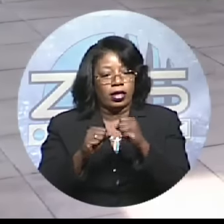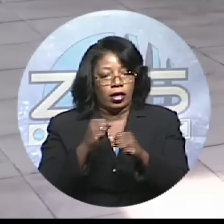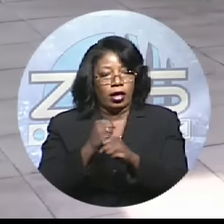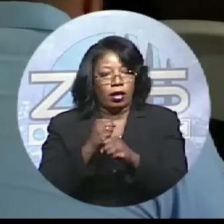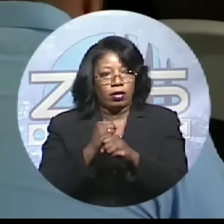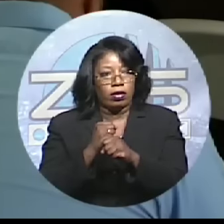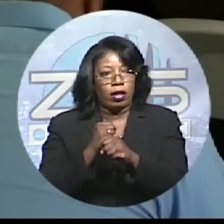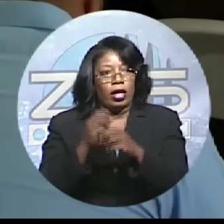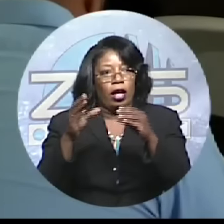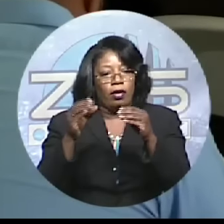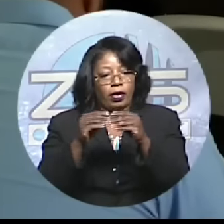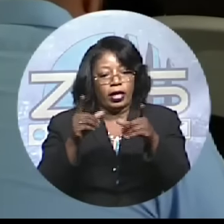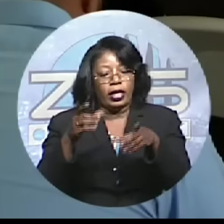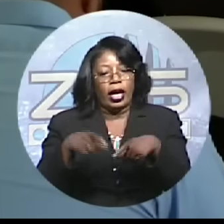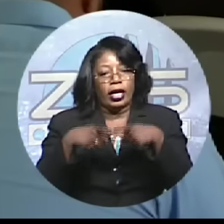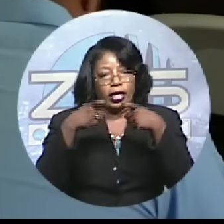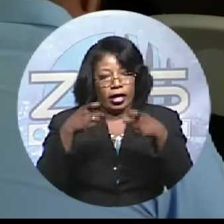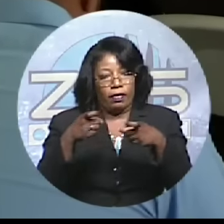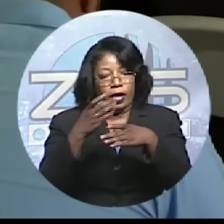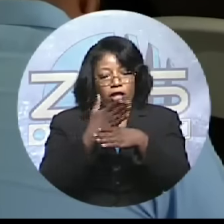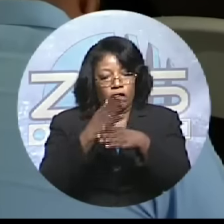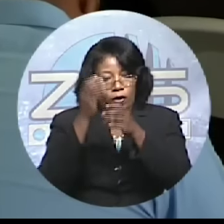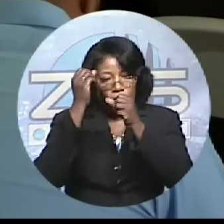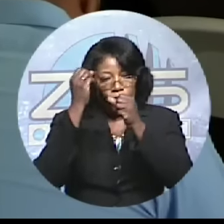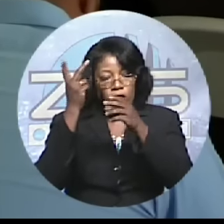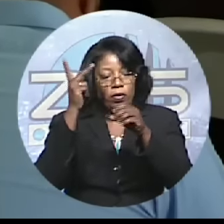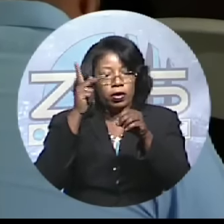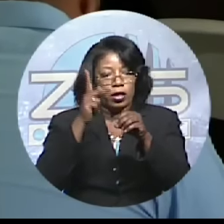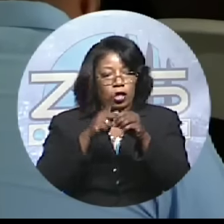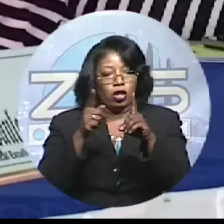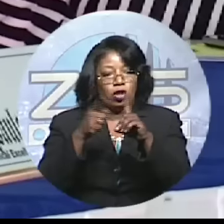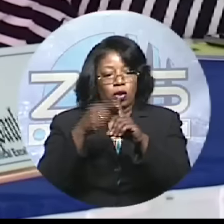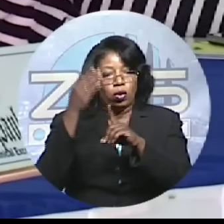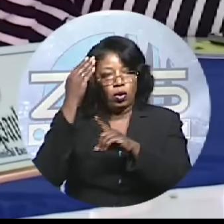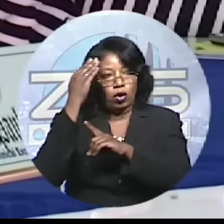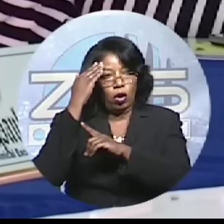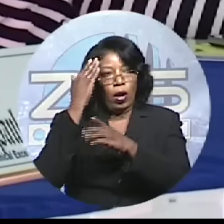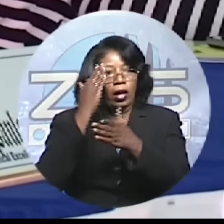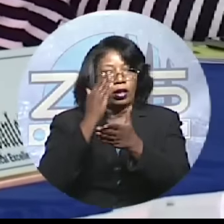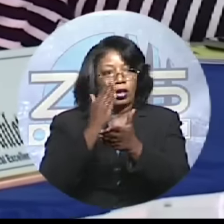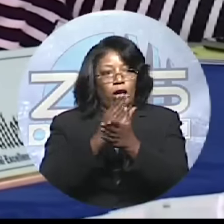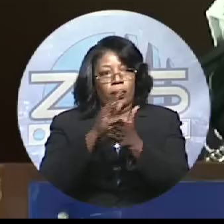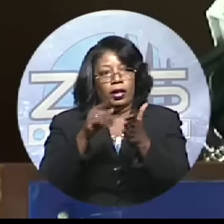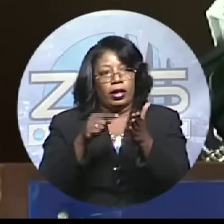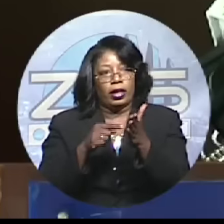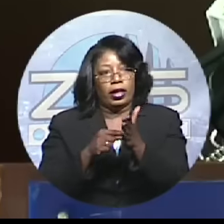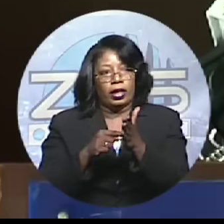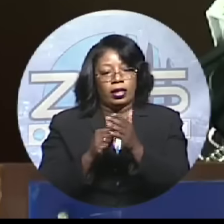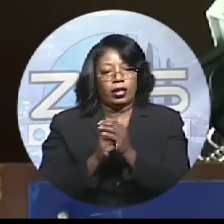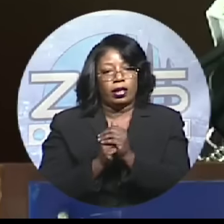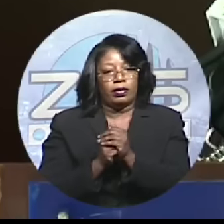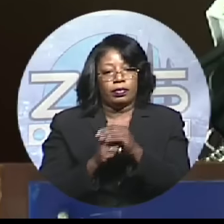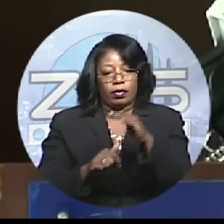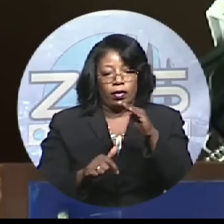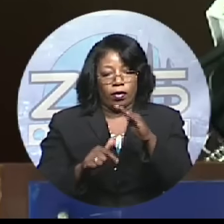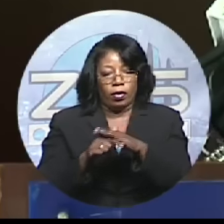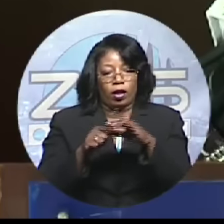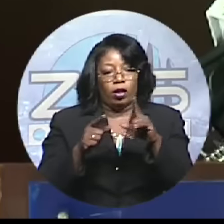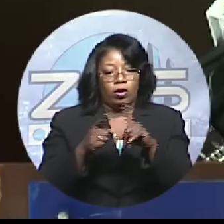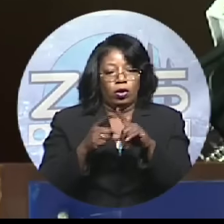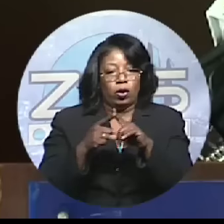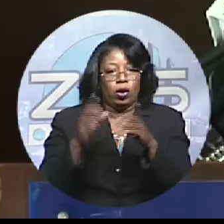tool, giving information and skills to participants to better recognize and prevent suicides. That limiting access to